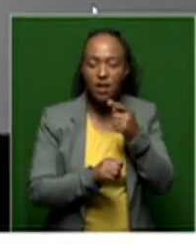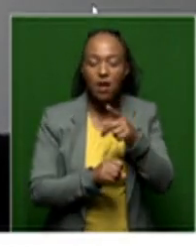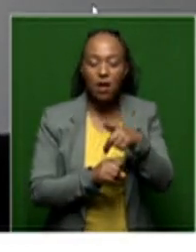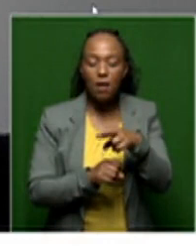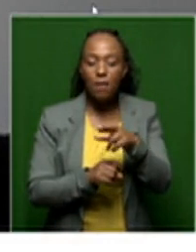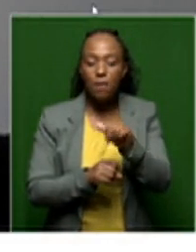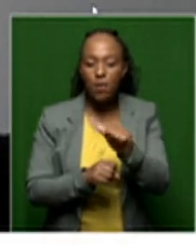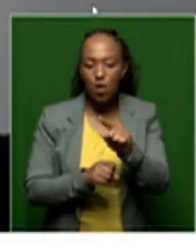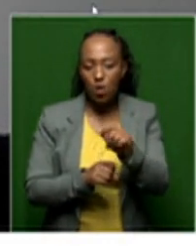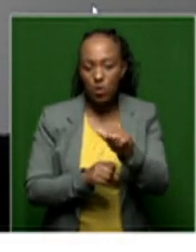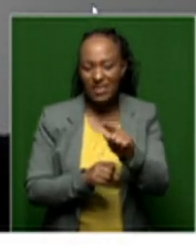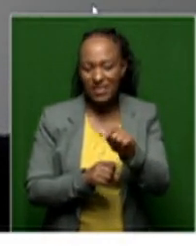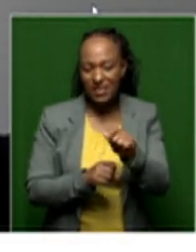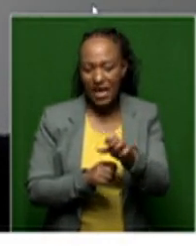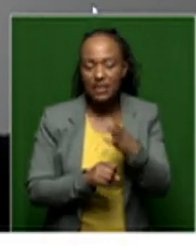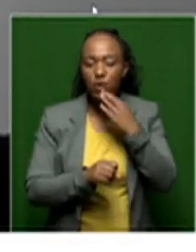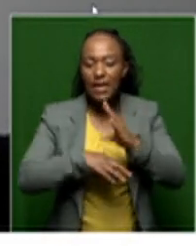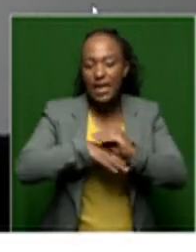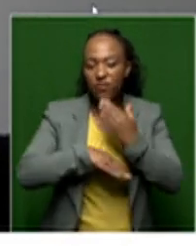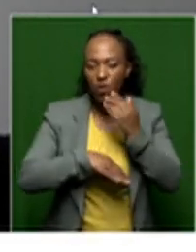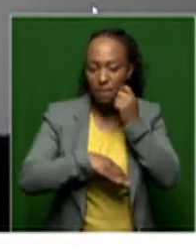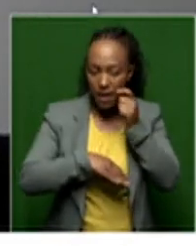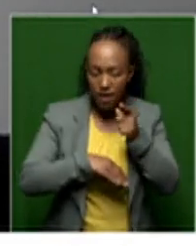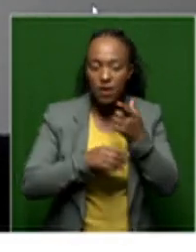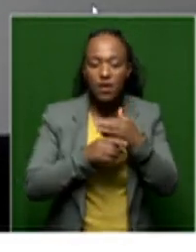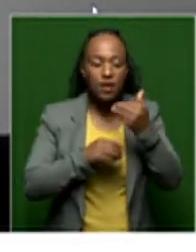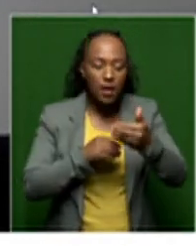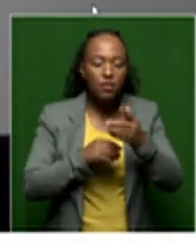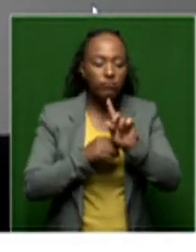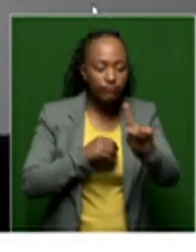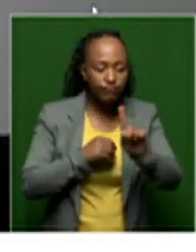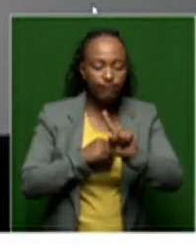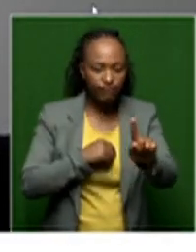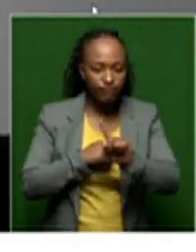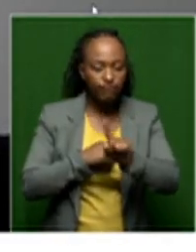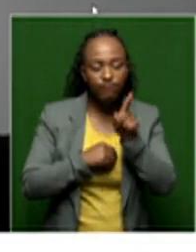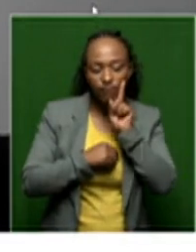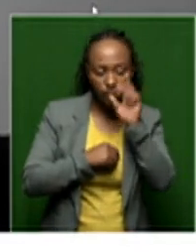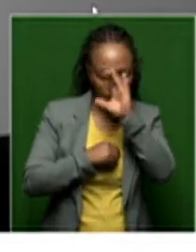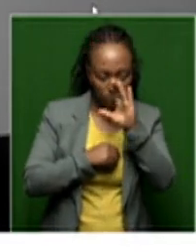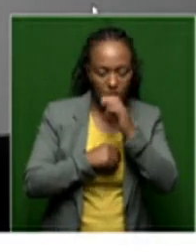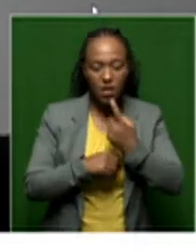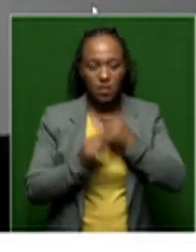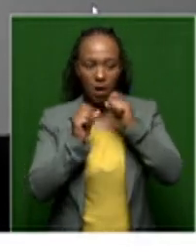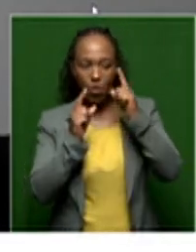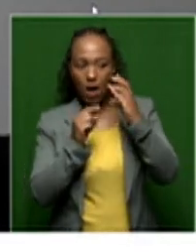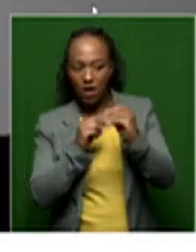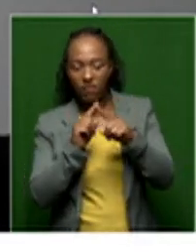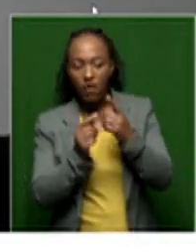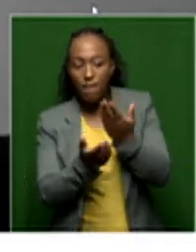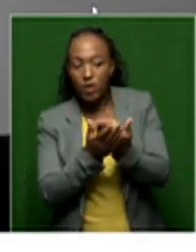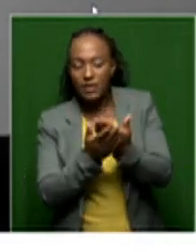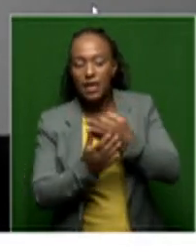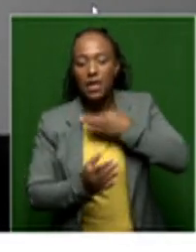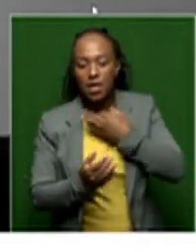to be able to pick up this risk for them as well can also allow them to go for regular screenings and be sort of self-aware or elevate their own awareness of their potential